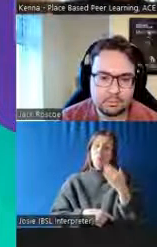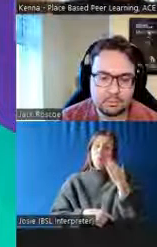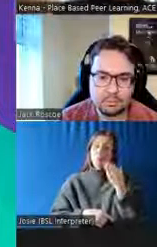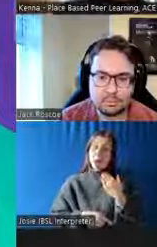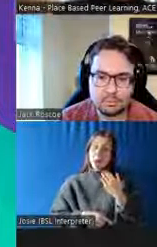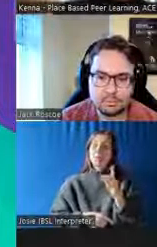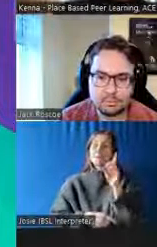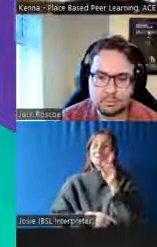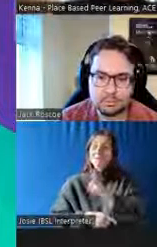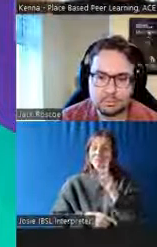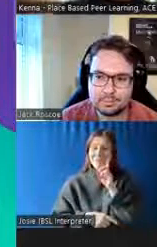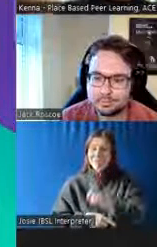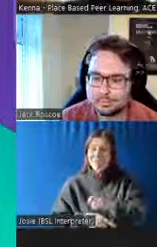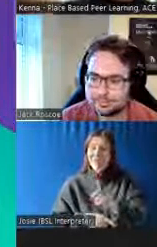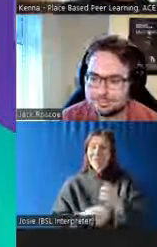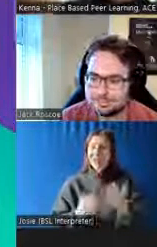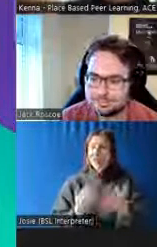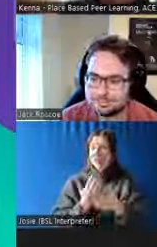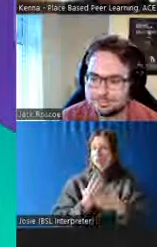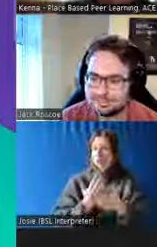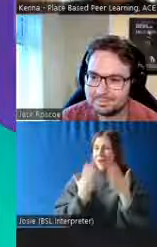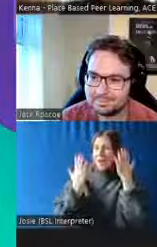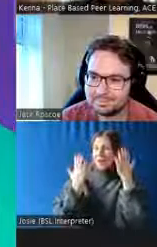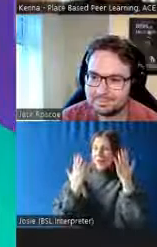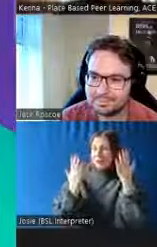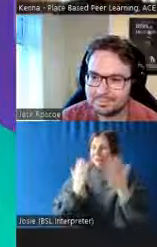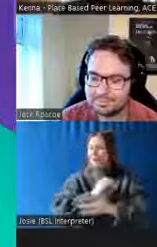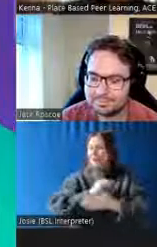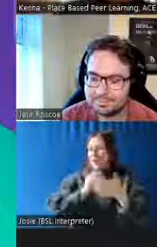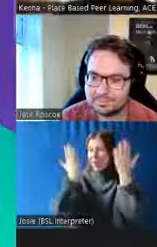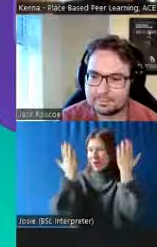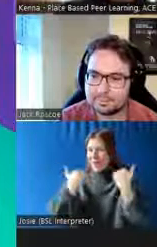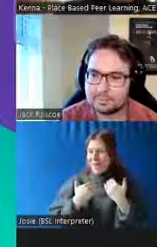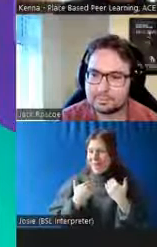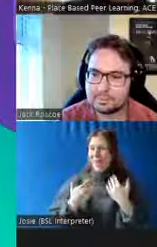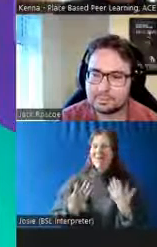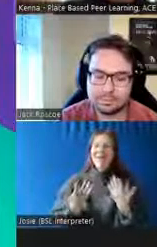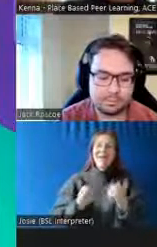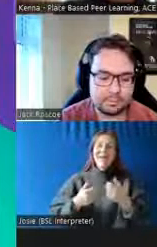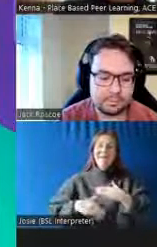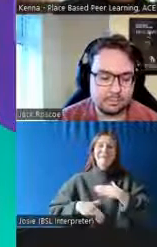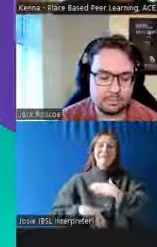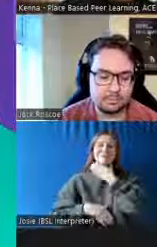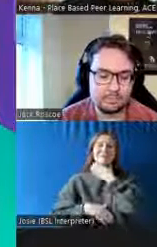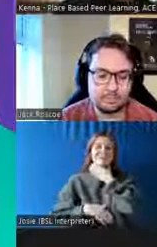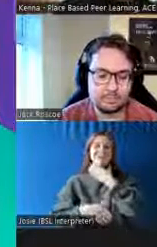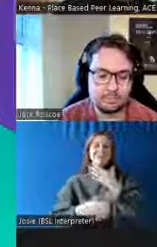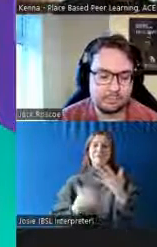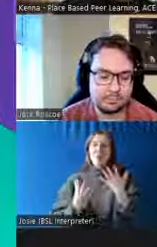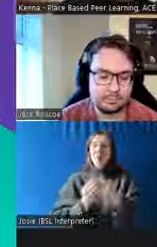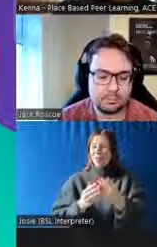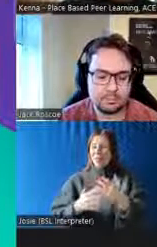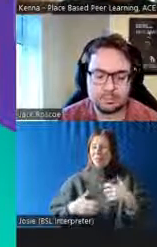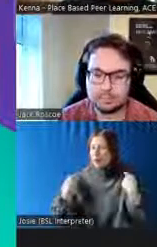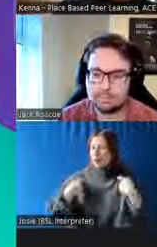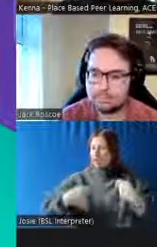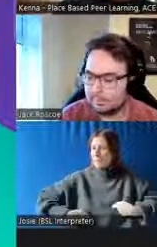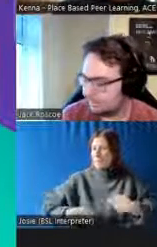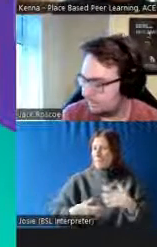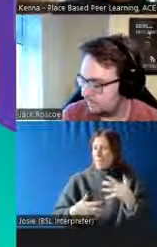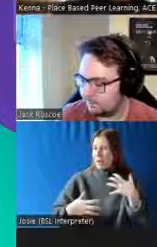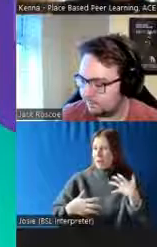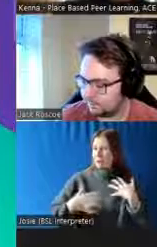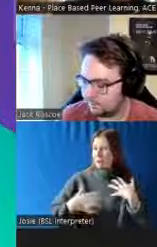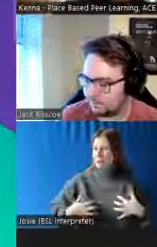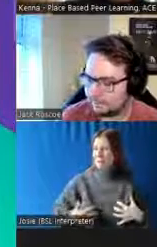of freckles, and I'm wearing a black turtleneck and a black and white patterned jumper. I